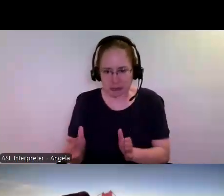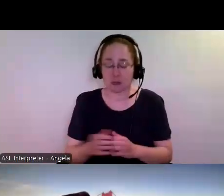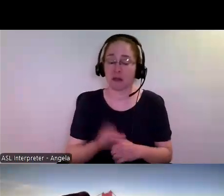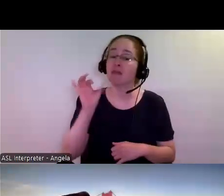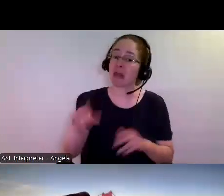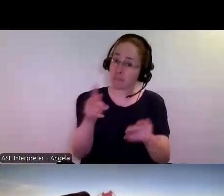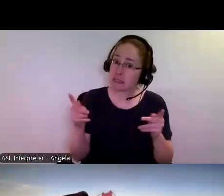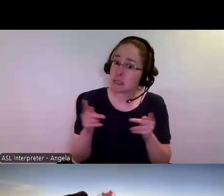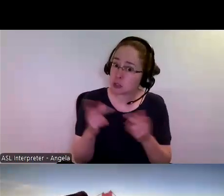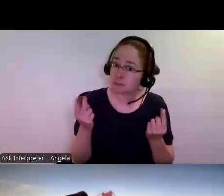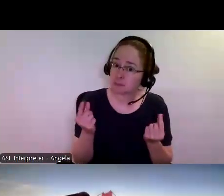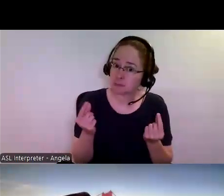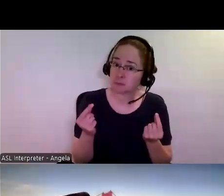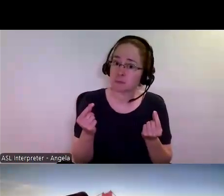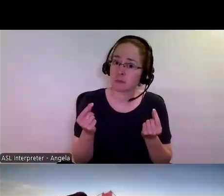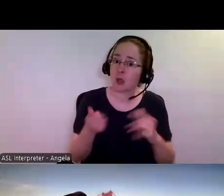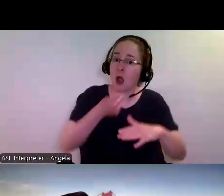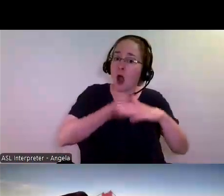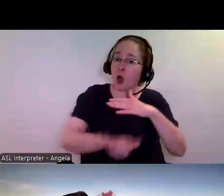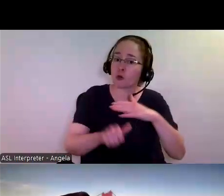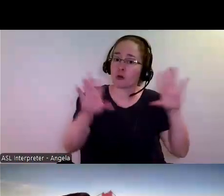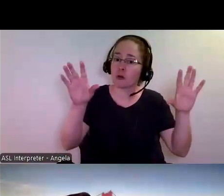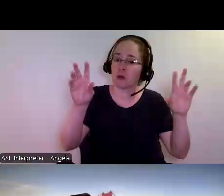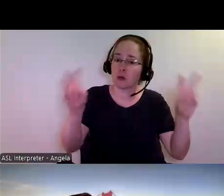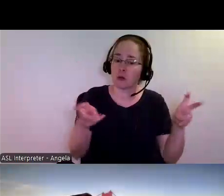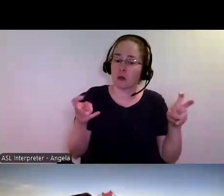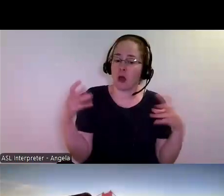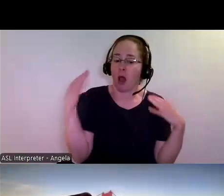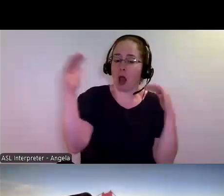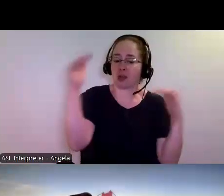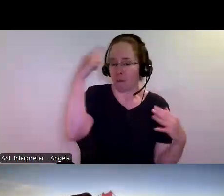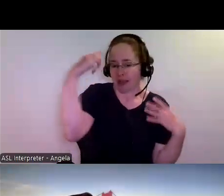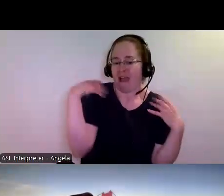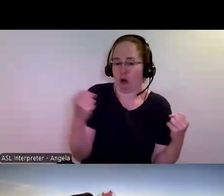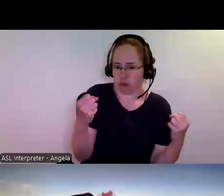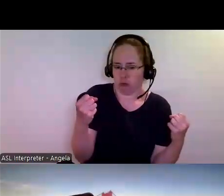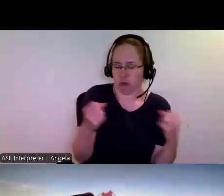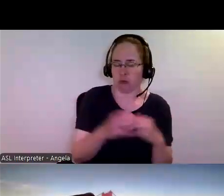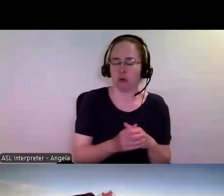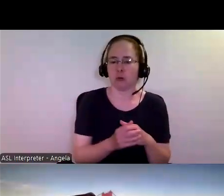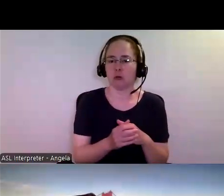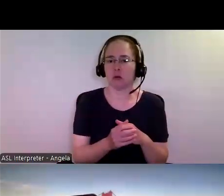position, I work under the umbrella of adult mental health. And also